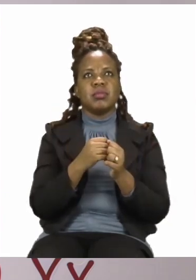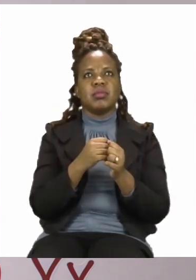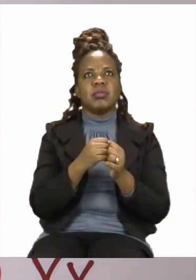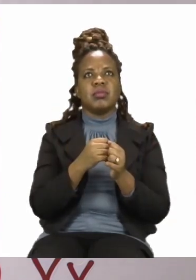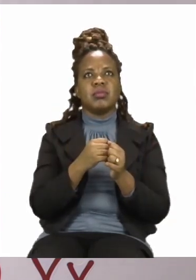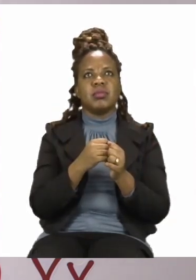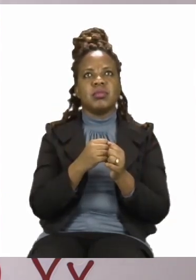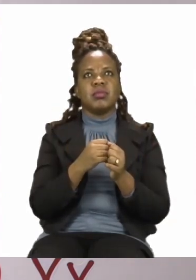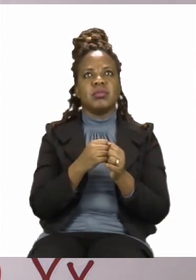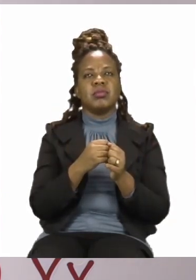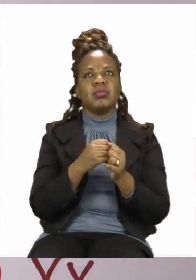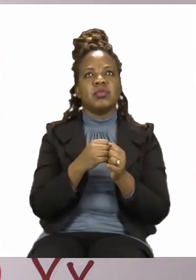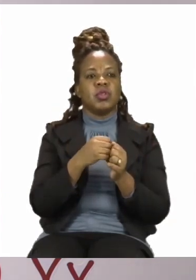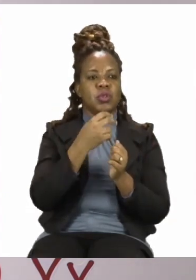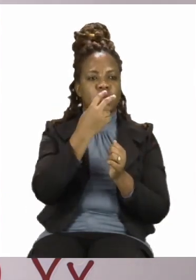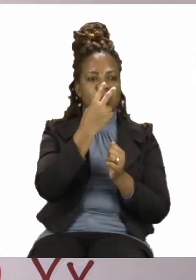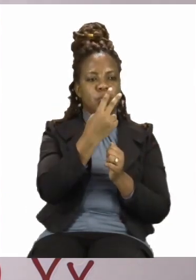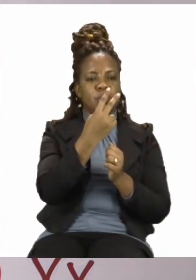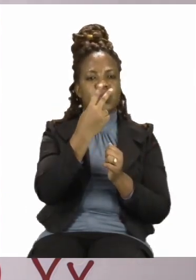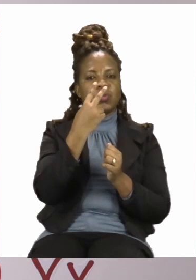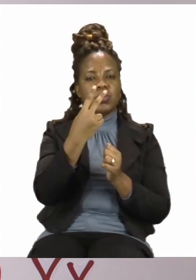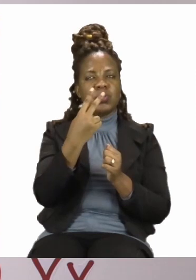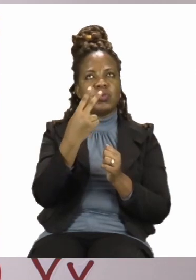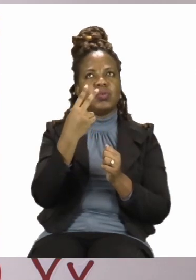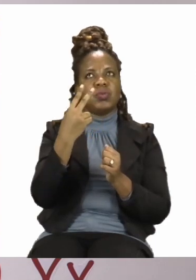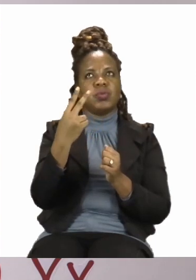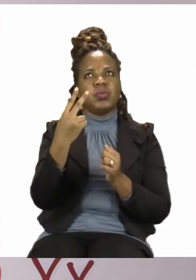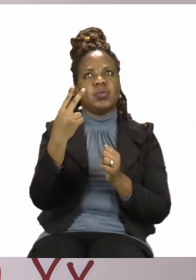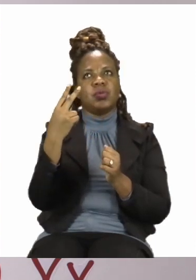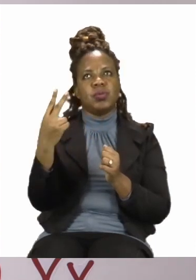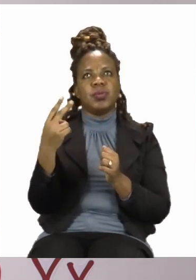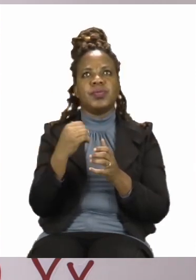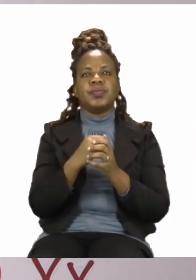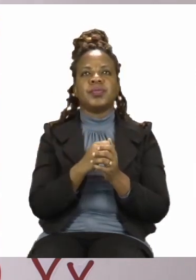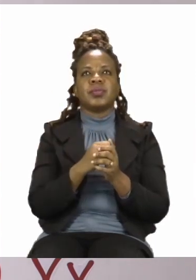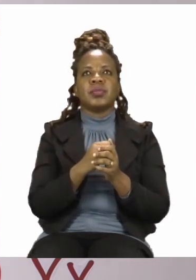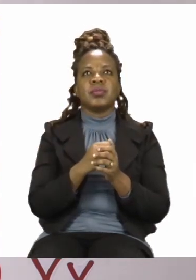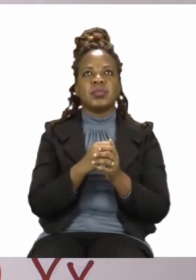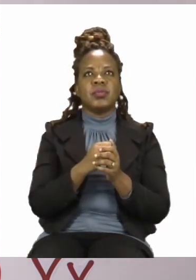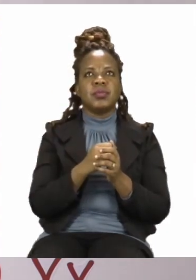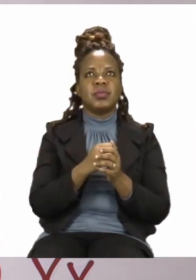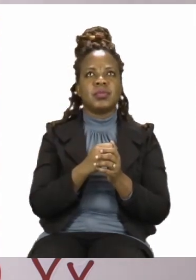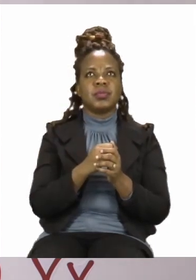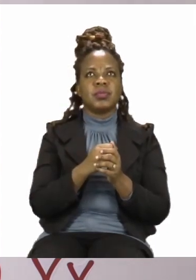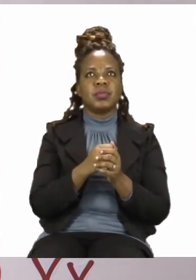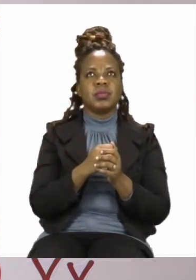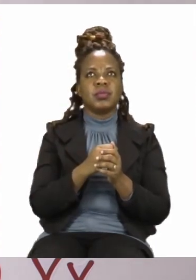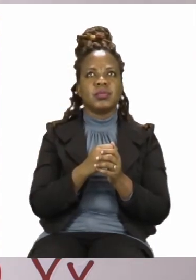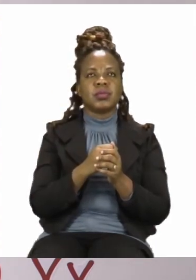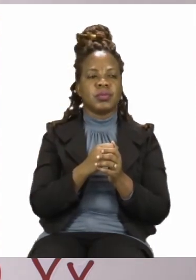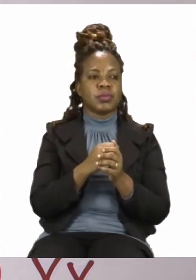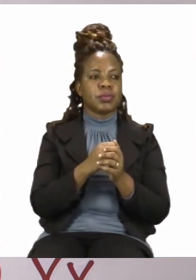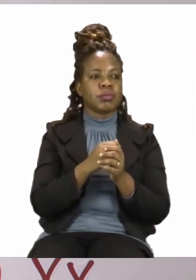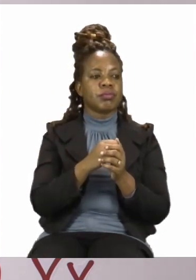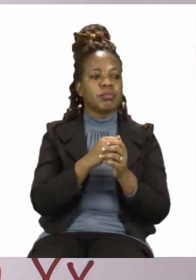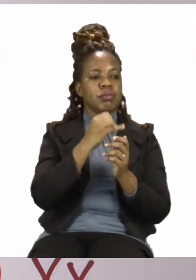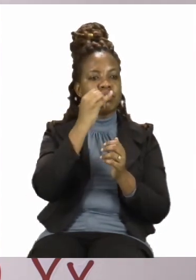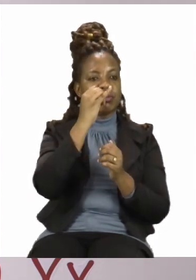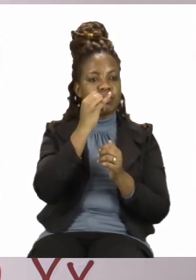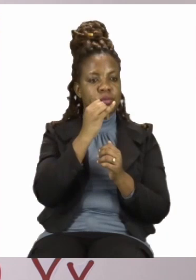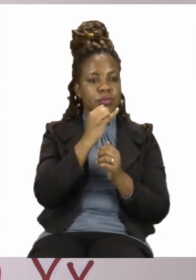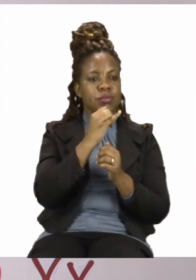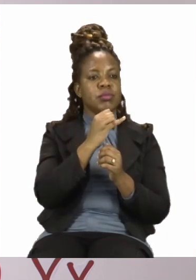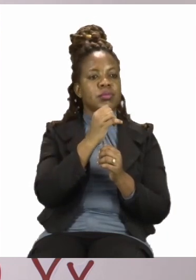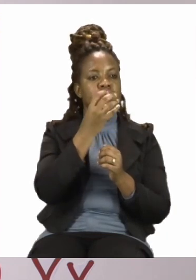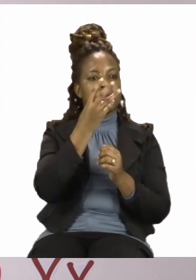2 things in each group. So after I have put my 6 groups in the box, I now put